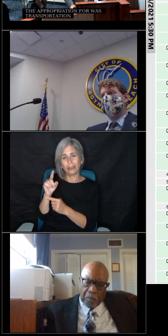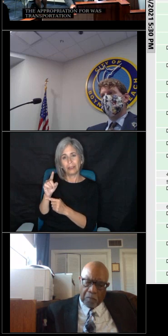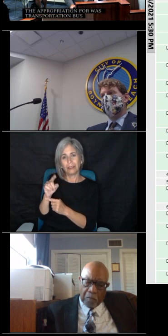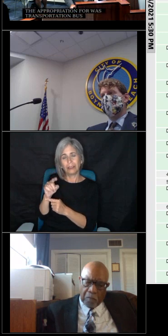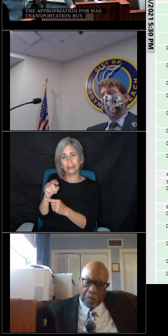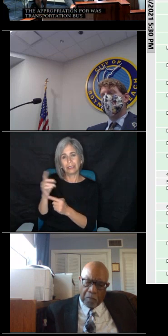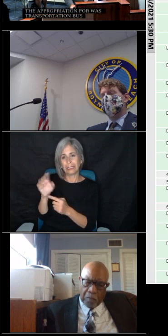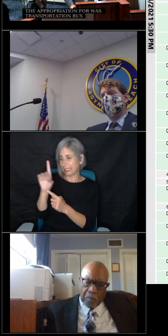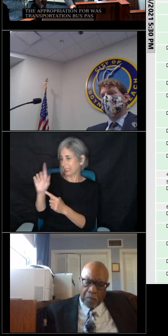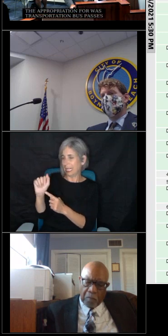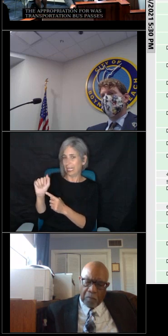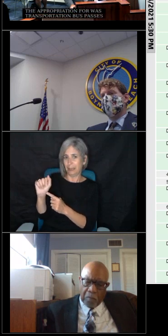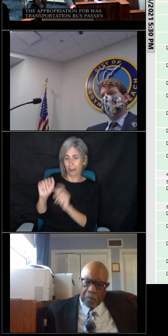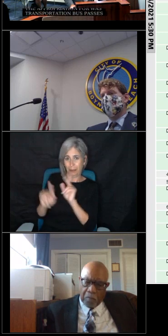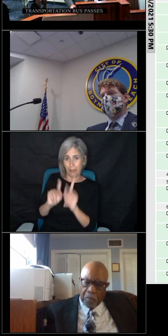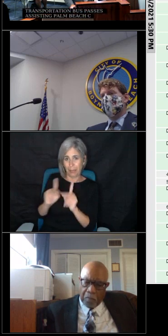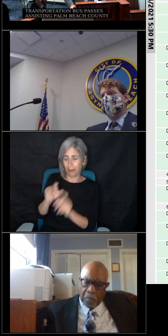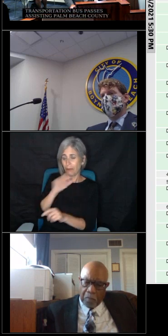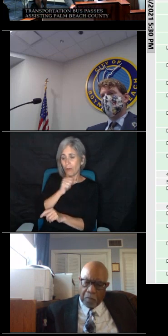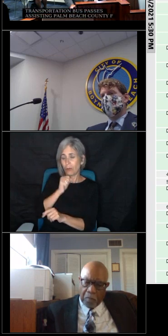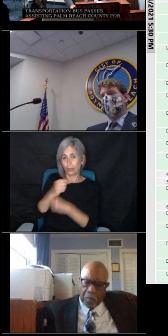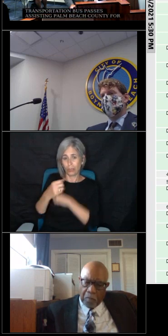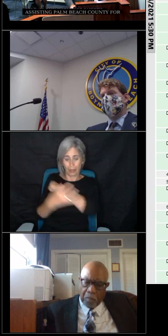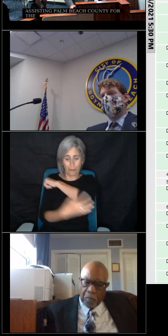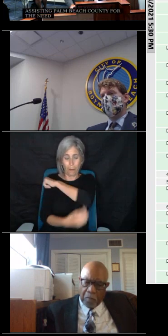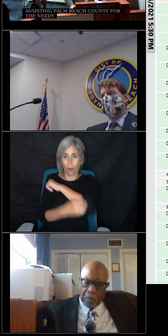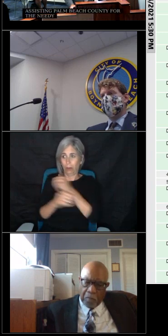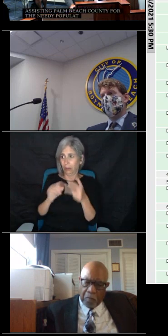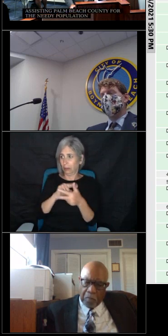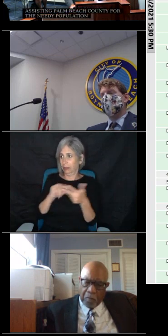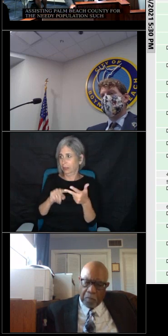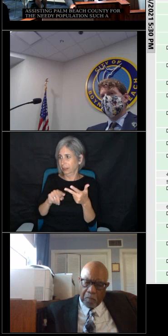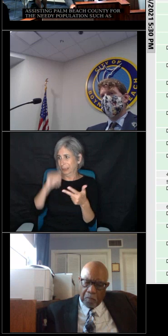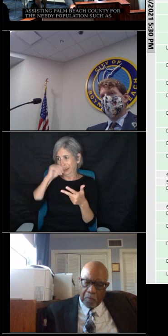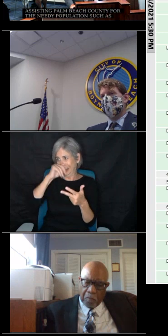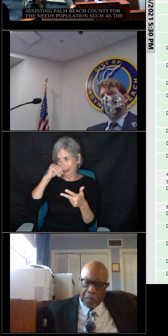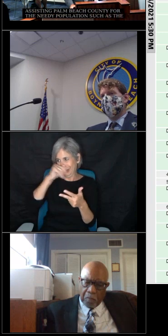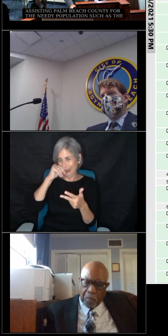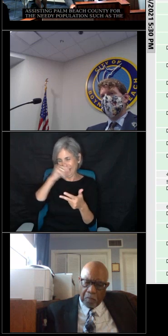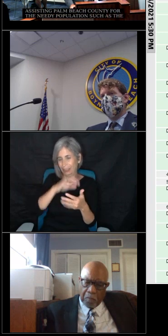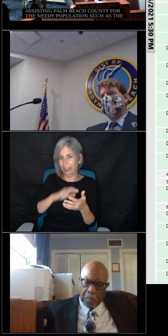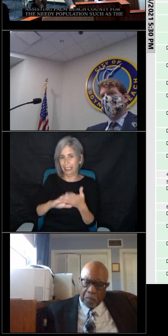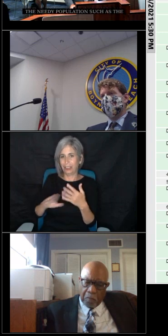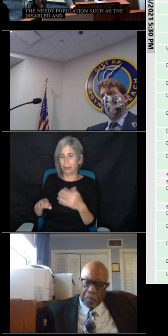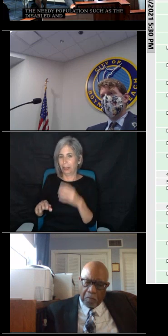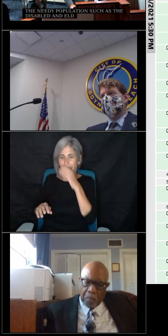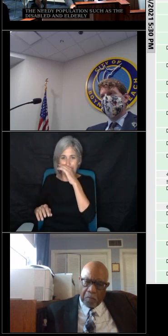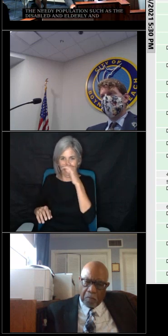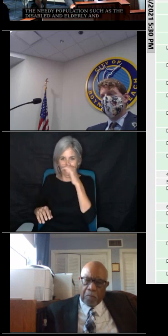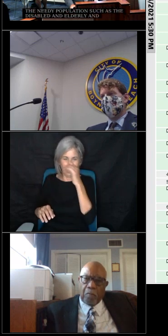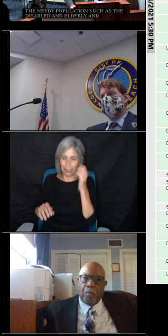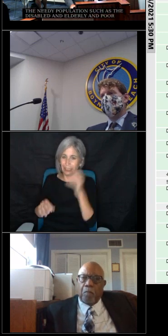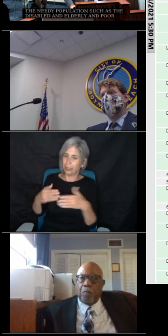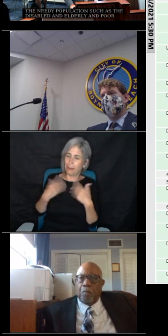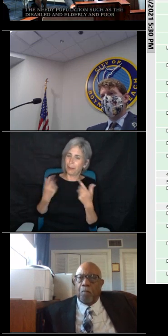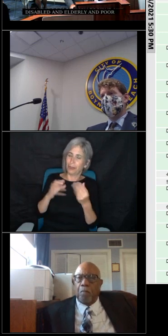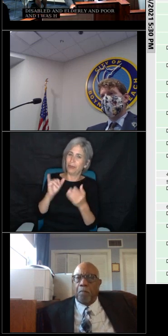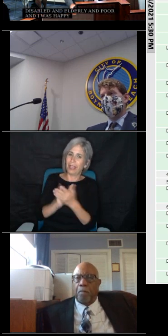the disabled and elderly and the poor. And I was happy to be able to do that, bring back over $1